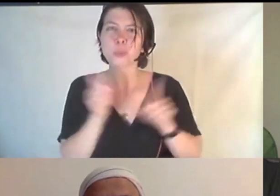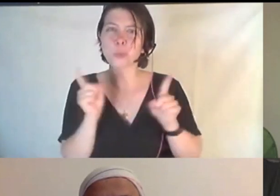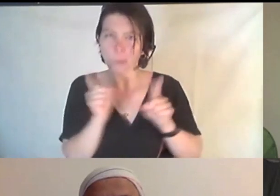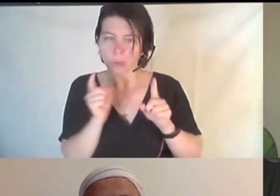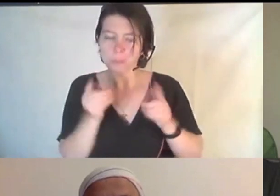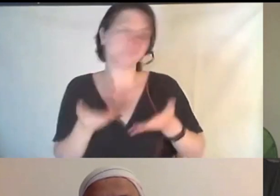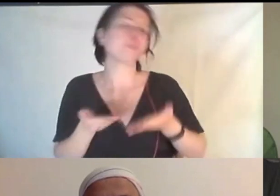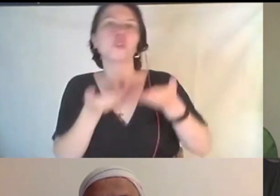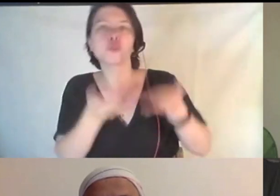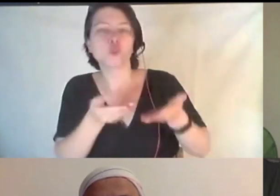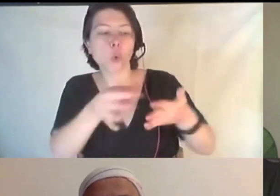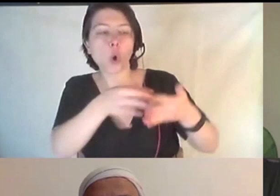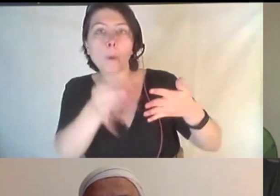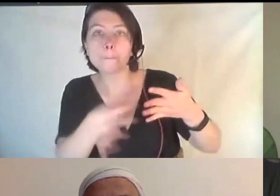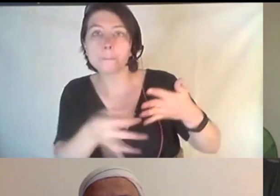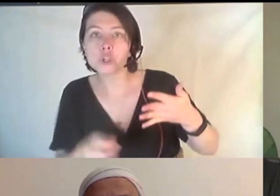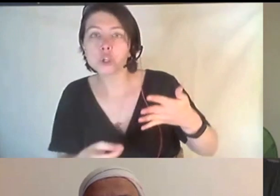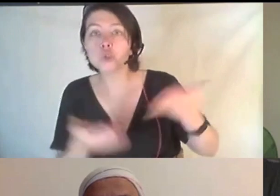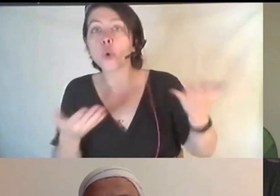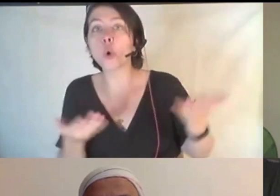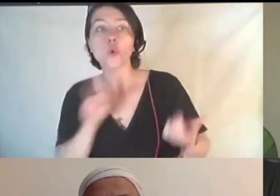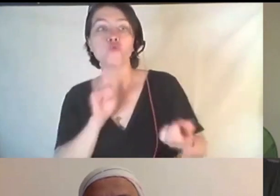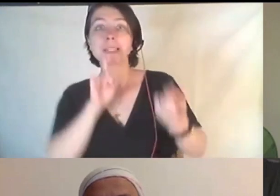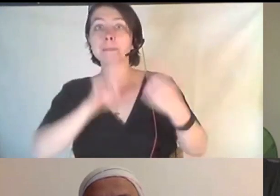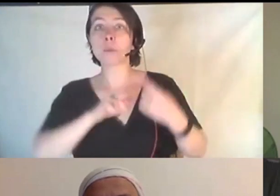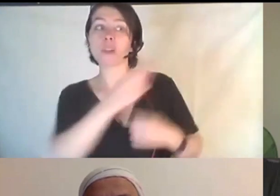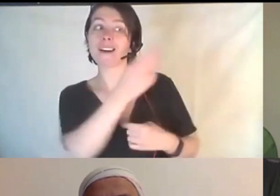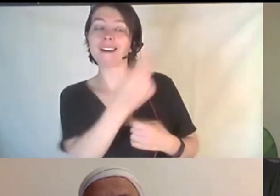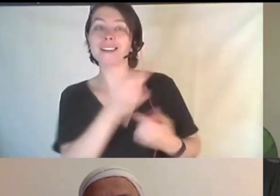they respond to them and bring in